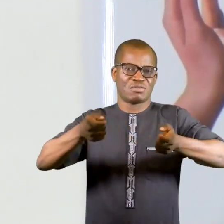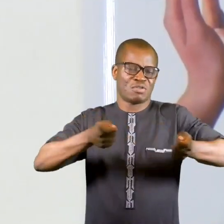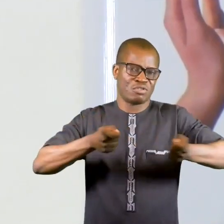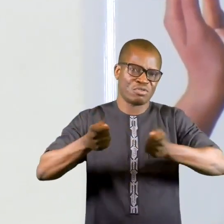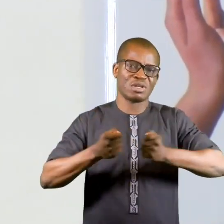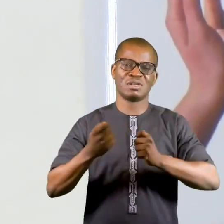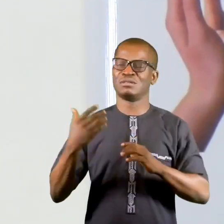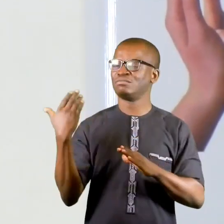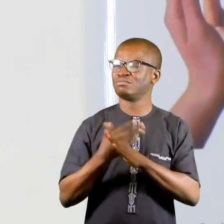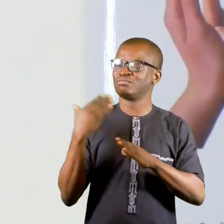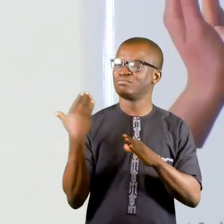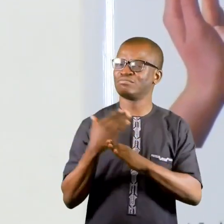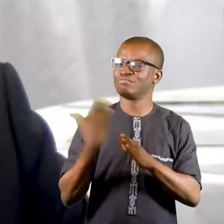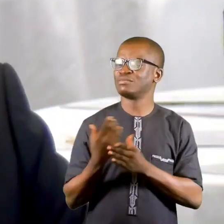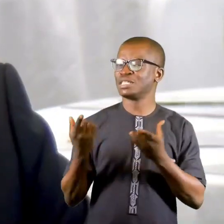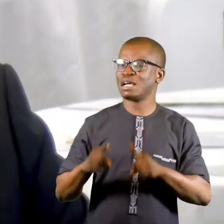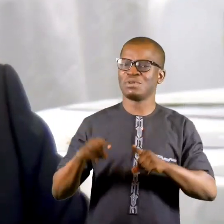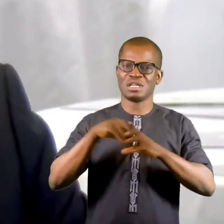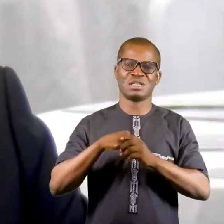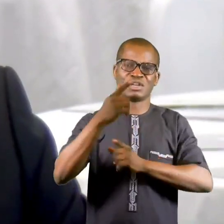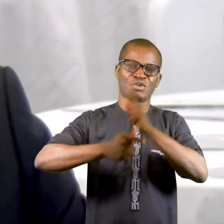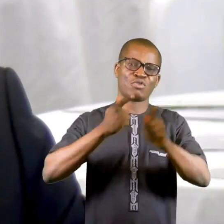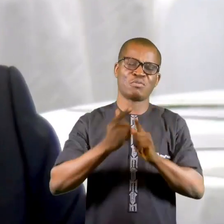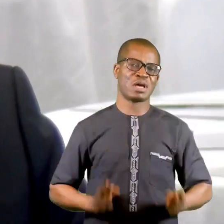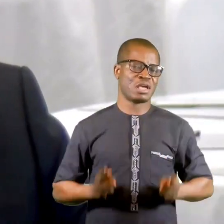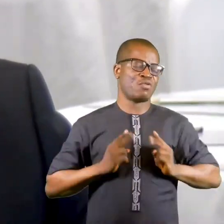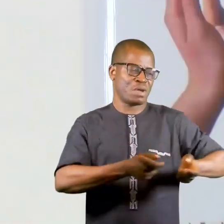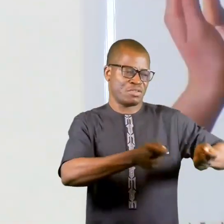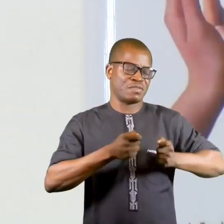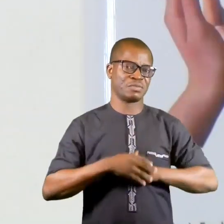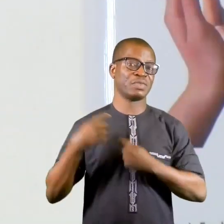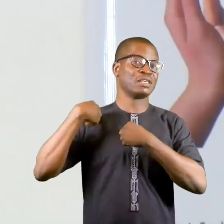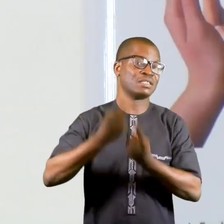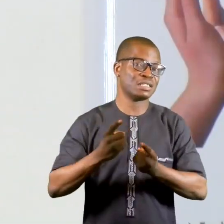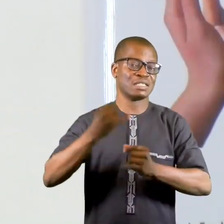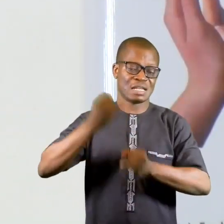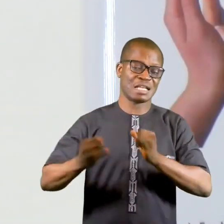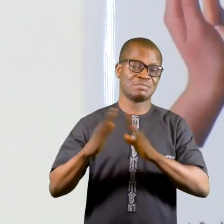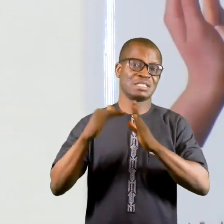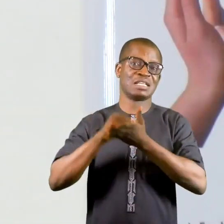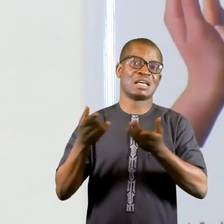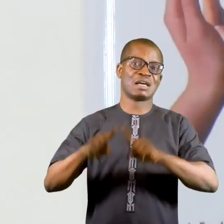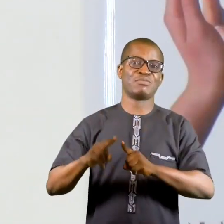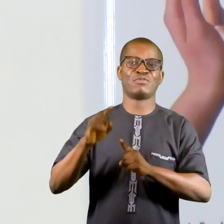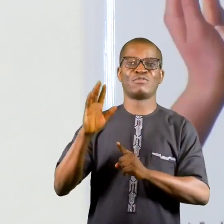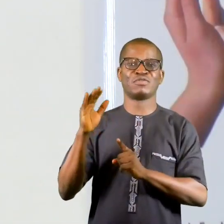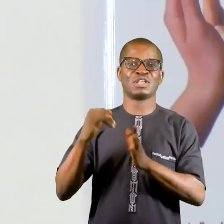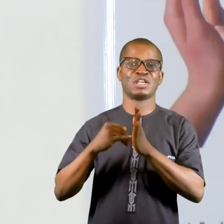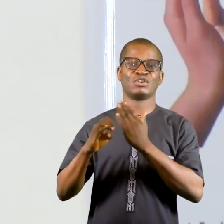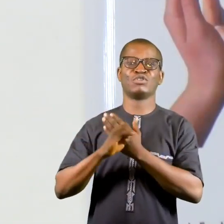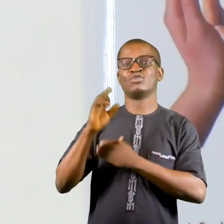the disturbing trends in the global fight against human trafficking. Since our last meeting, which held on the 15th of